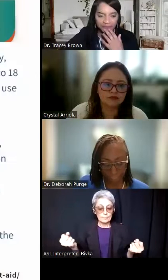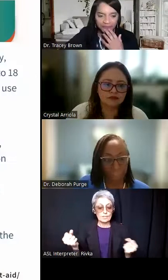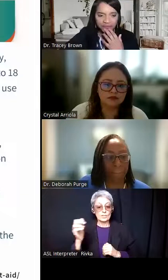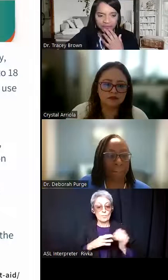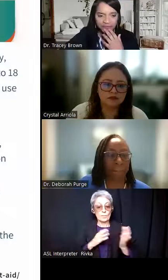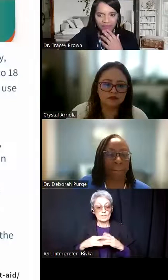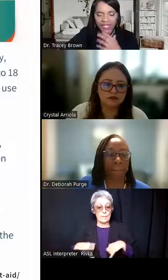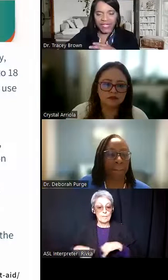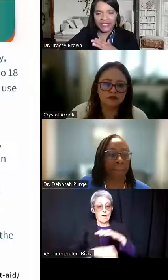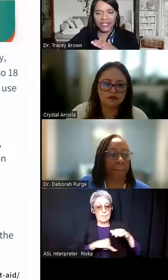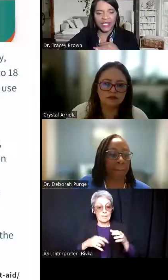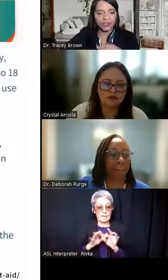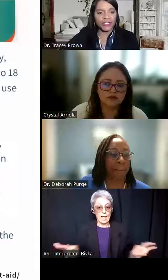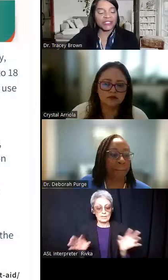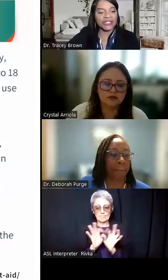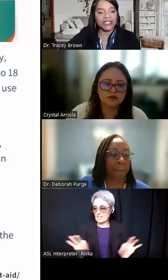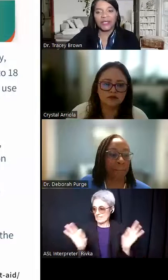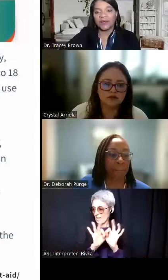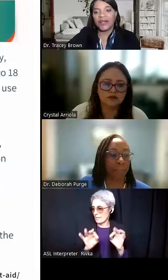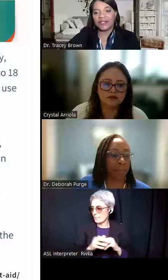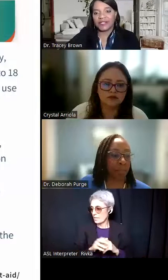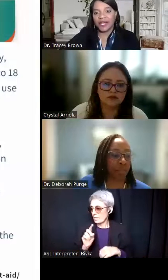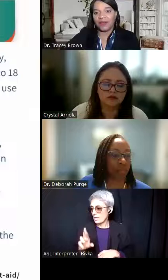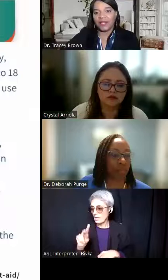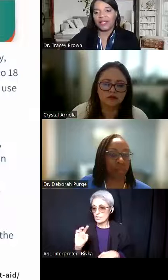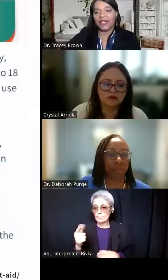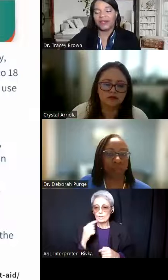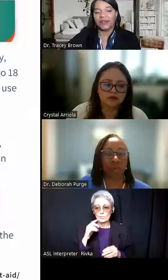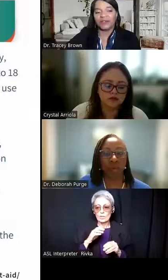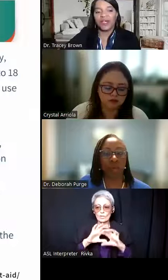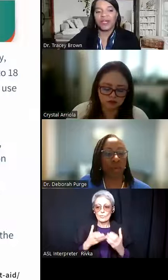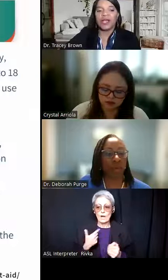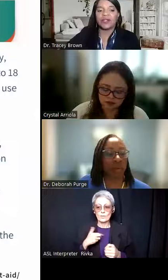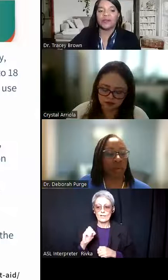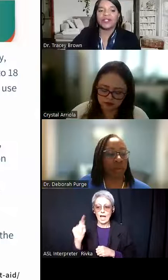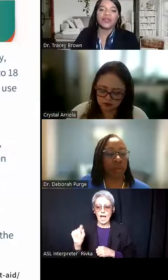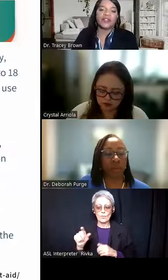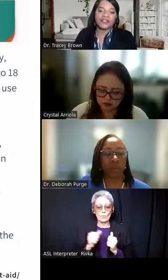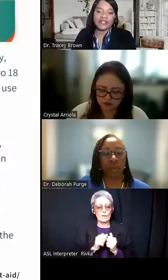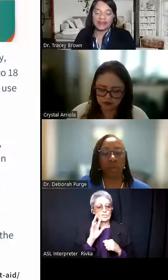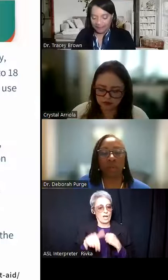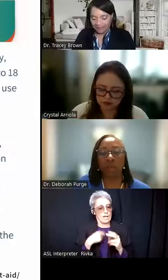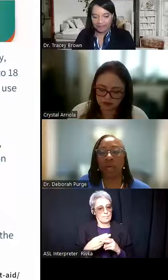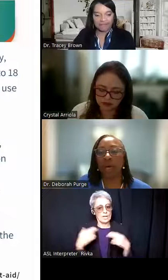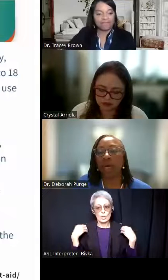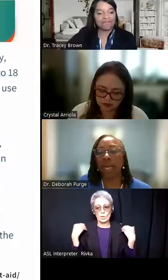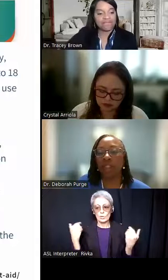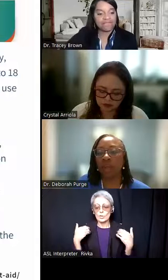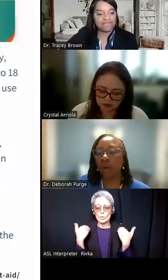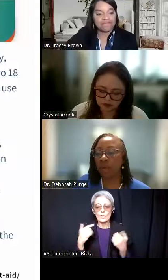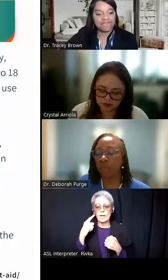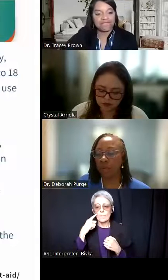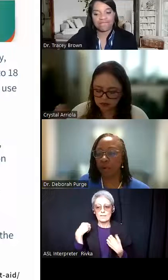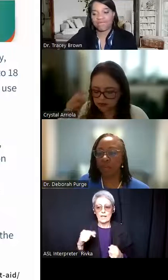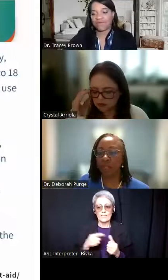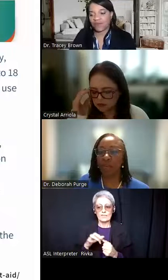vital. And Dr. Purge is going to round us out with talking about youth mental health first aid. Okay, so